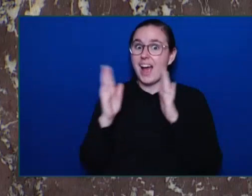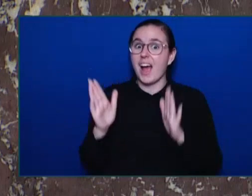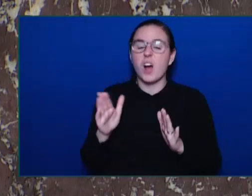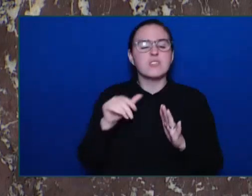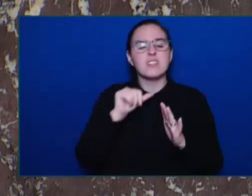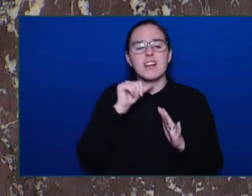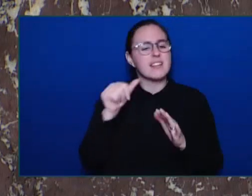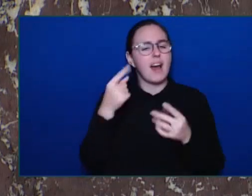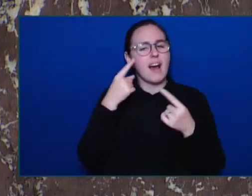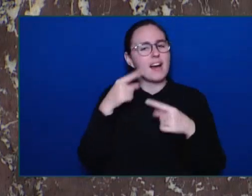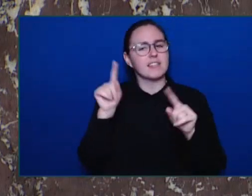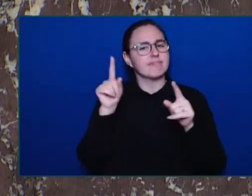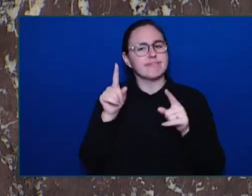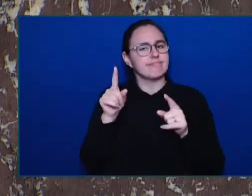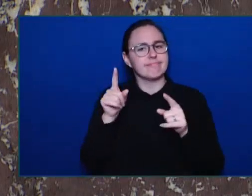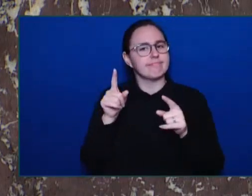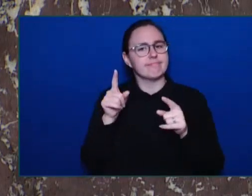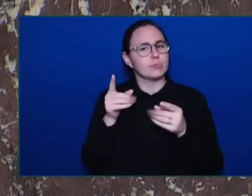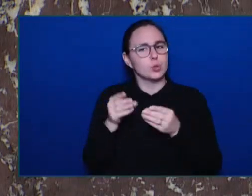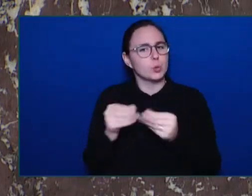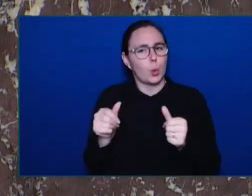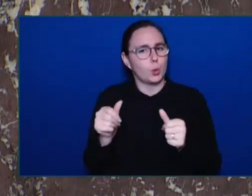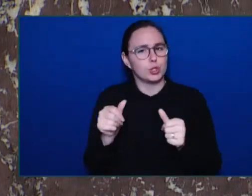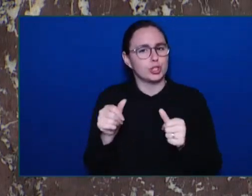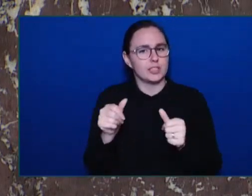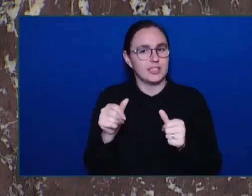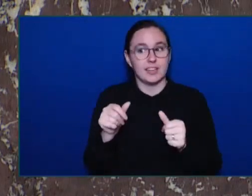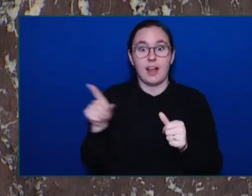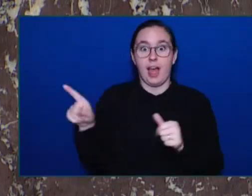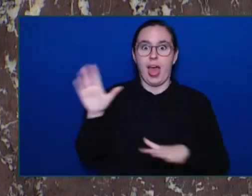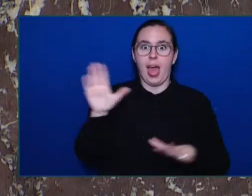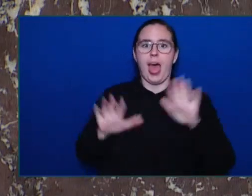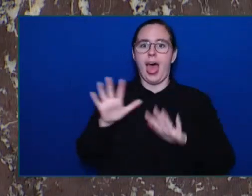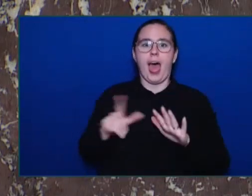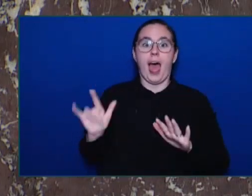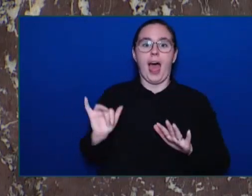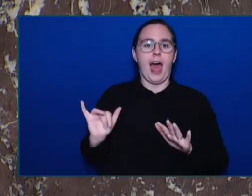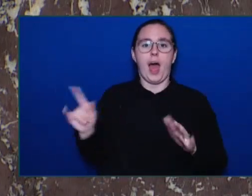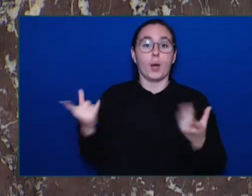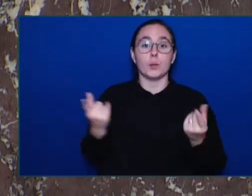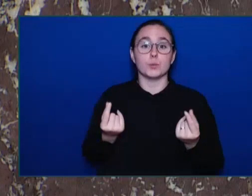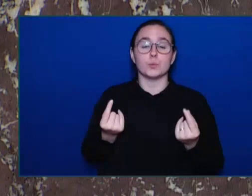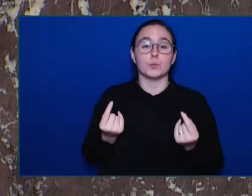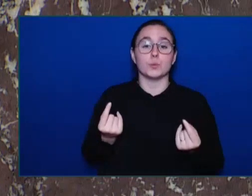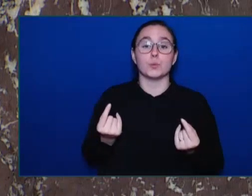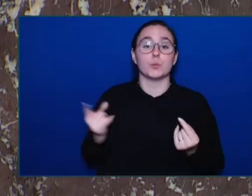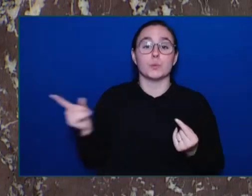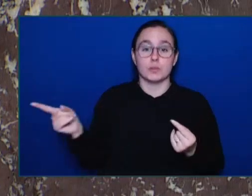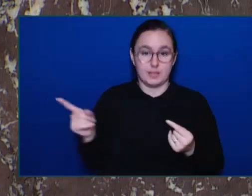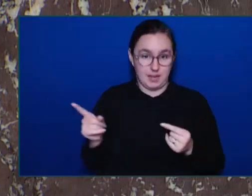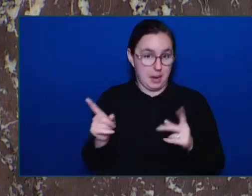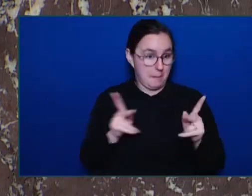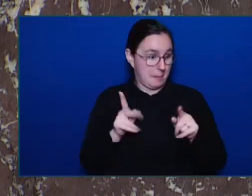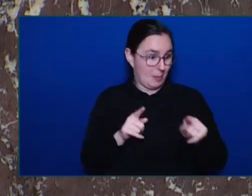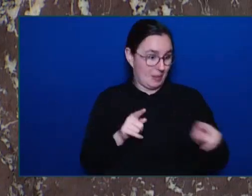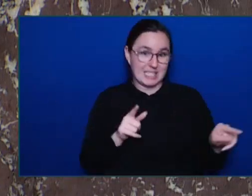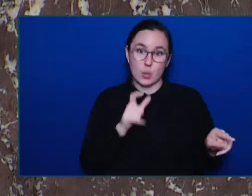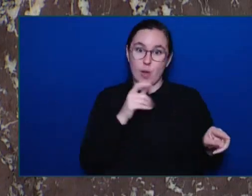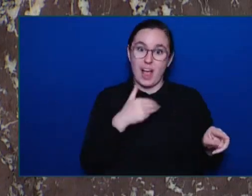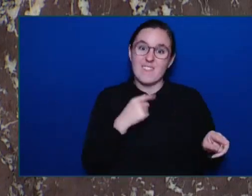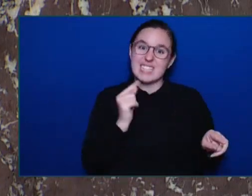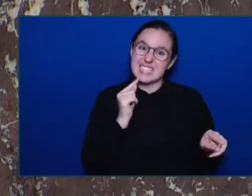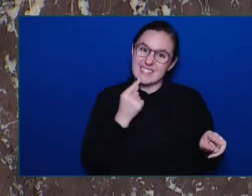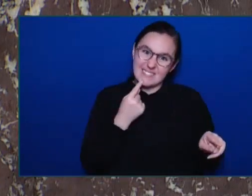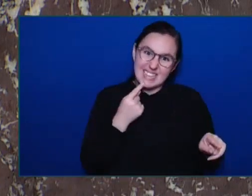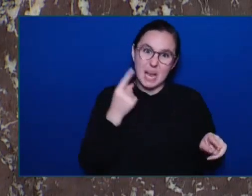mental health and severe addictions issues, and it's not going to end well again. This Premier is warehousing